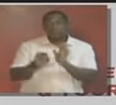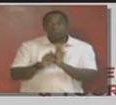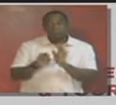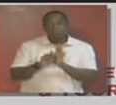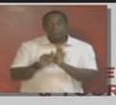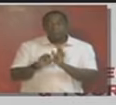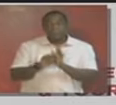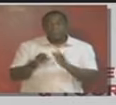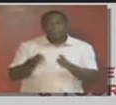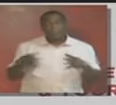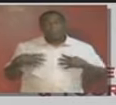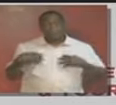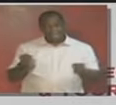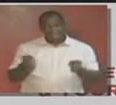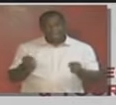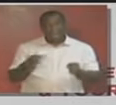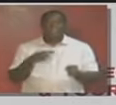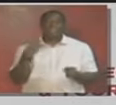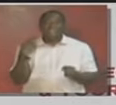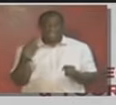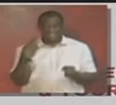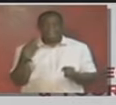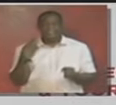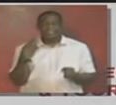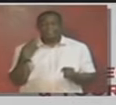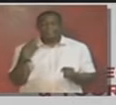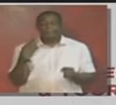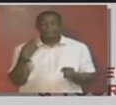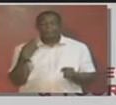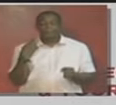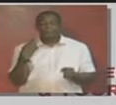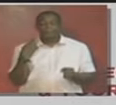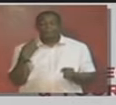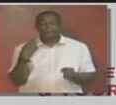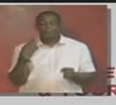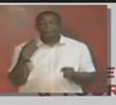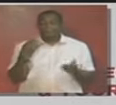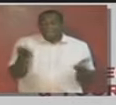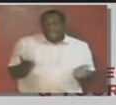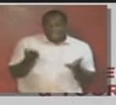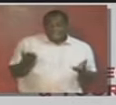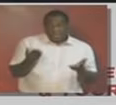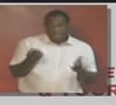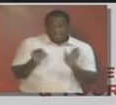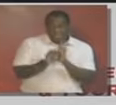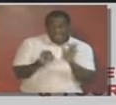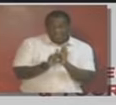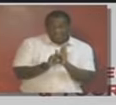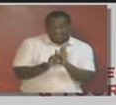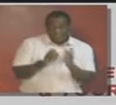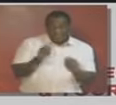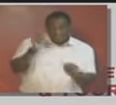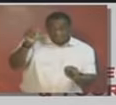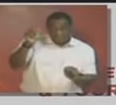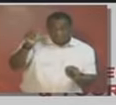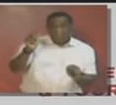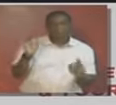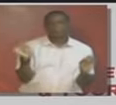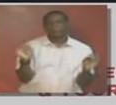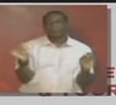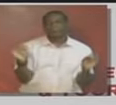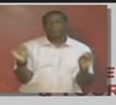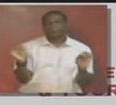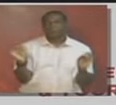a public health threat, a public health concern. We have not identified any of those in our local